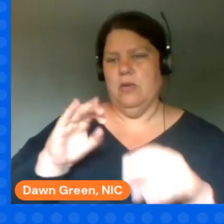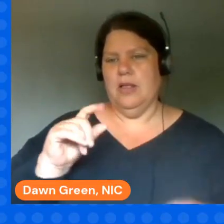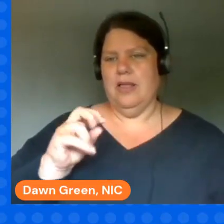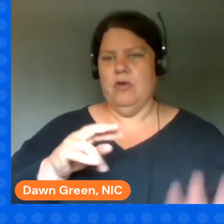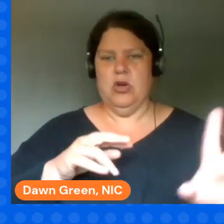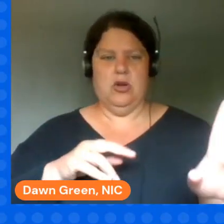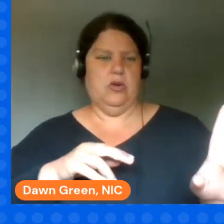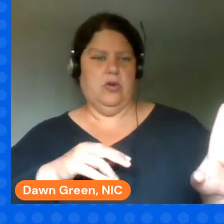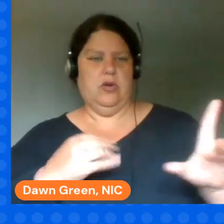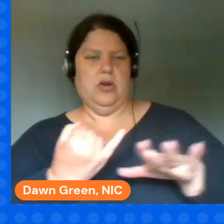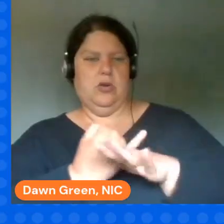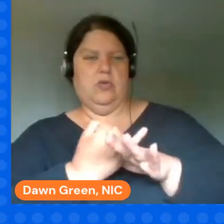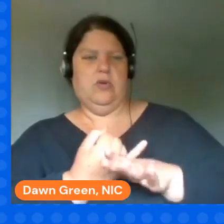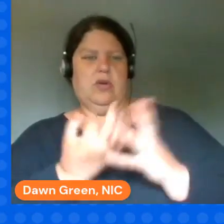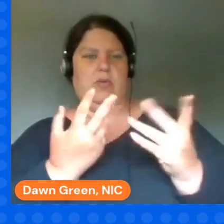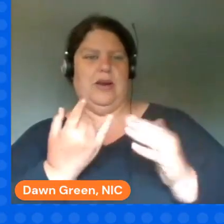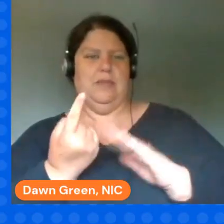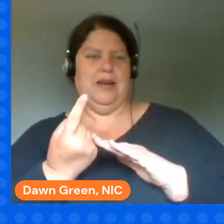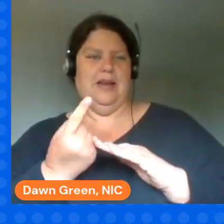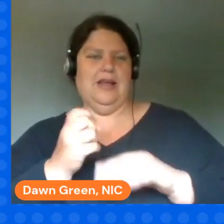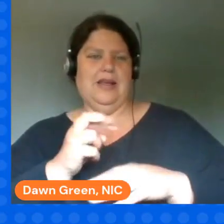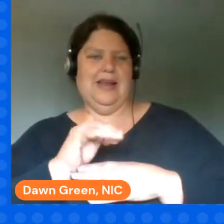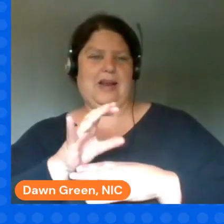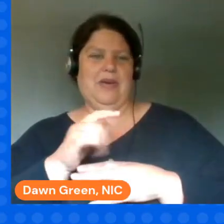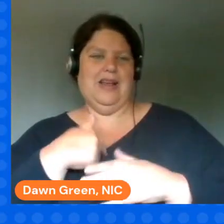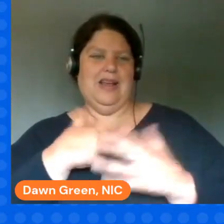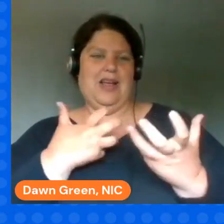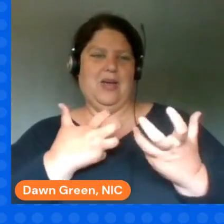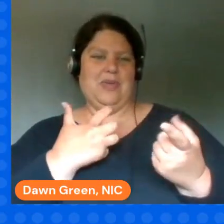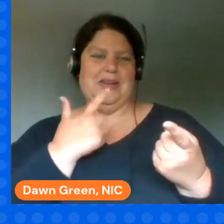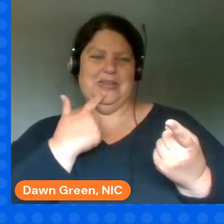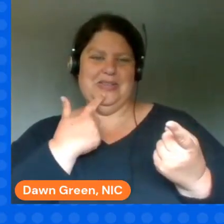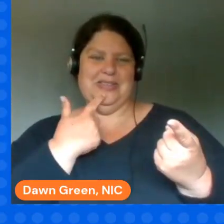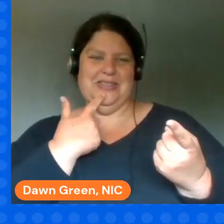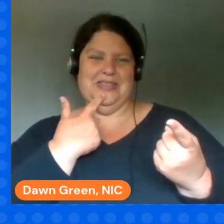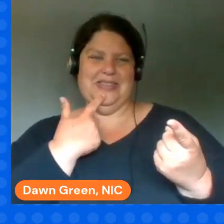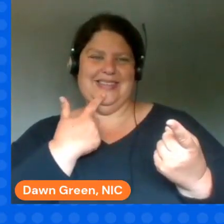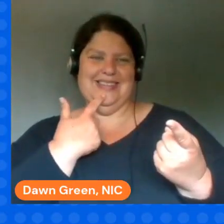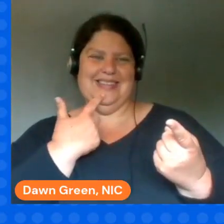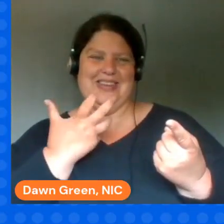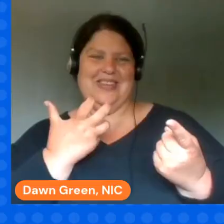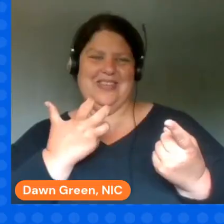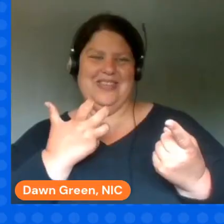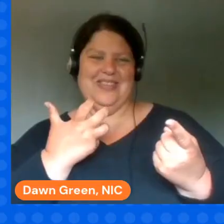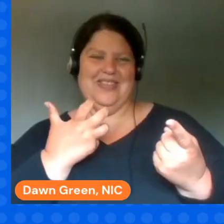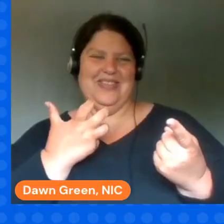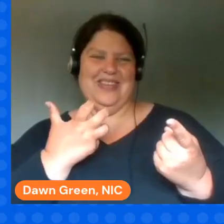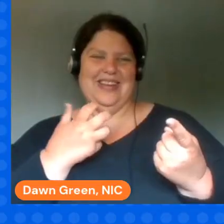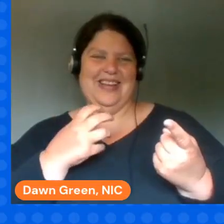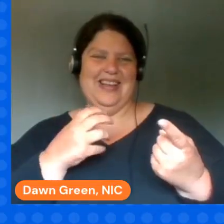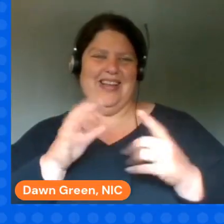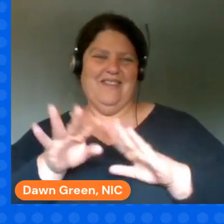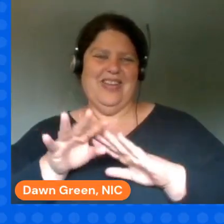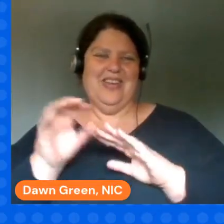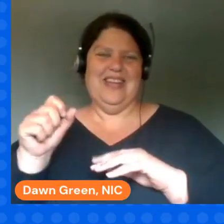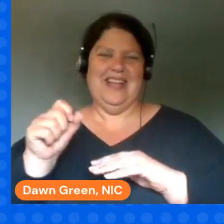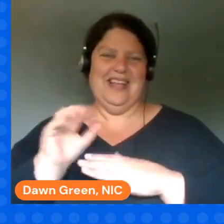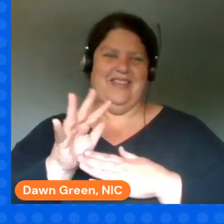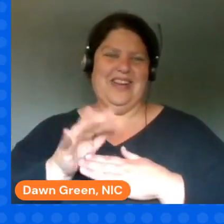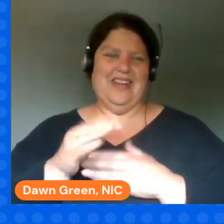give Eric, because I think Eric wanted to pitch a related video. Oh, okay, yeah, sorry. Before we move on. Sorry, maybe I got too excited. But